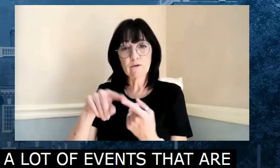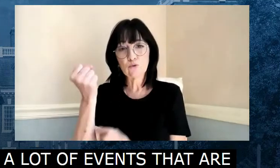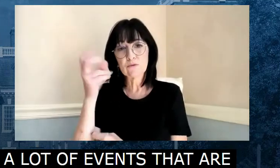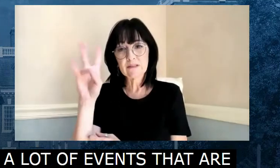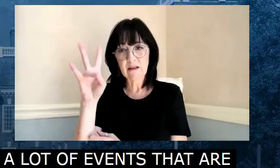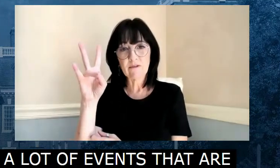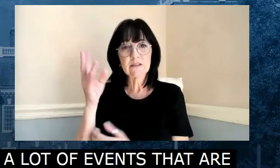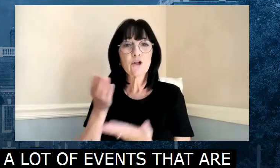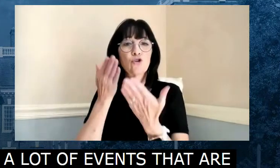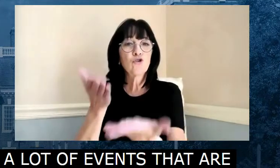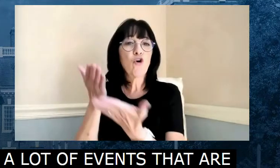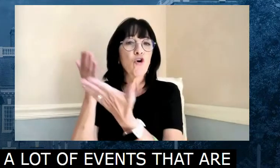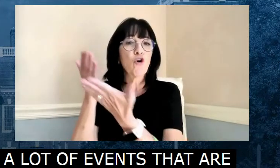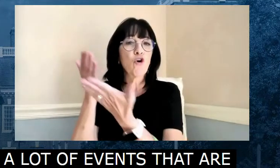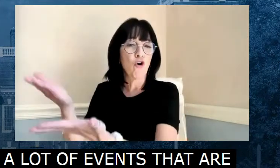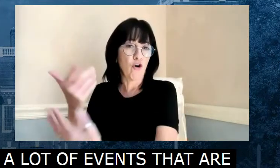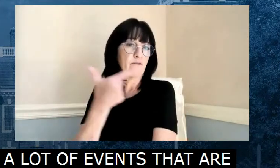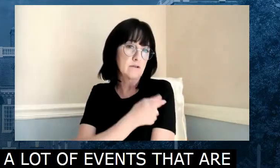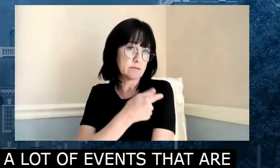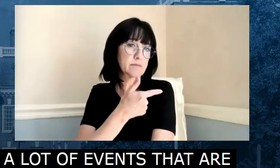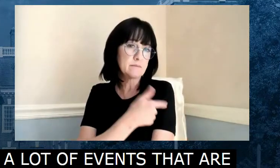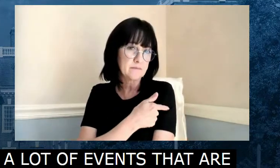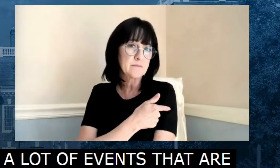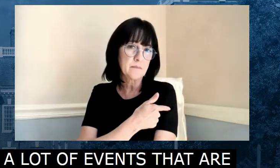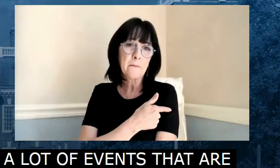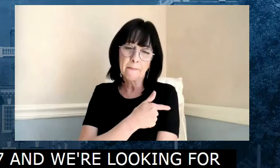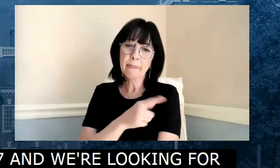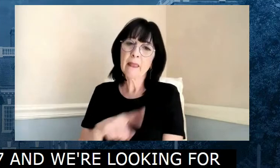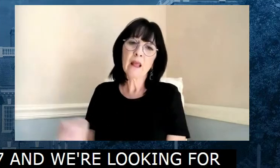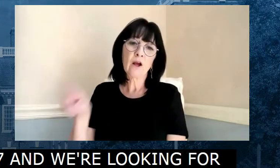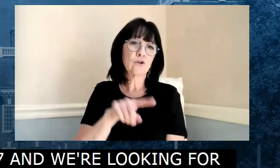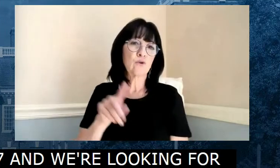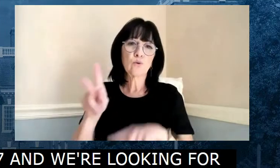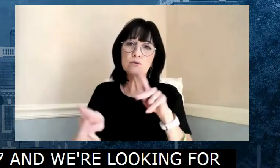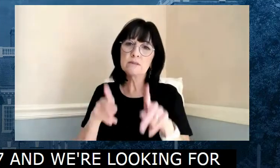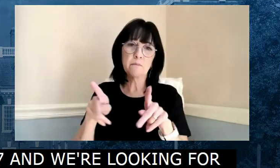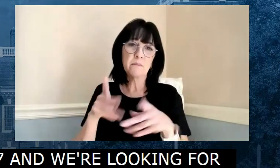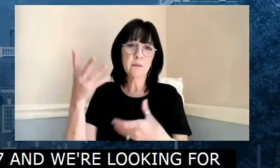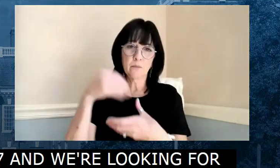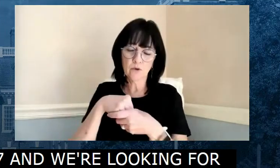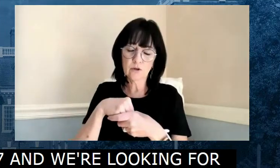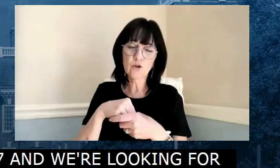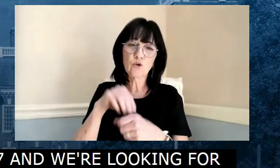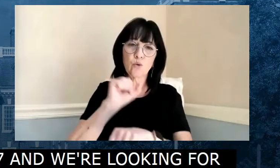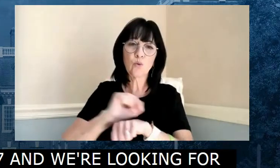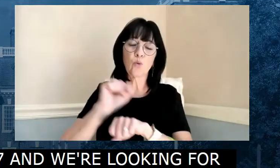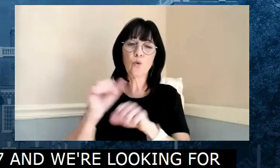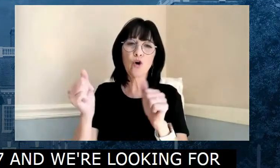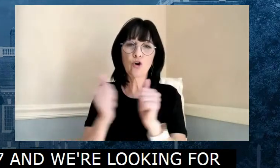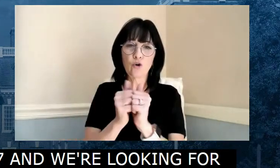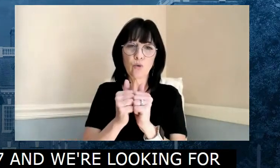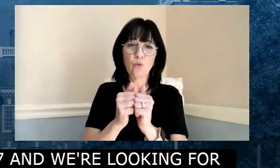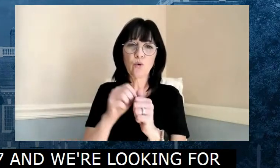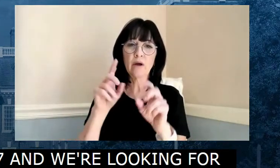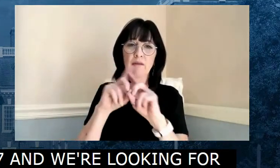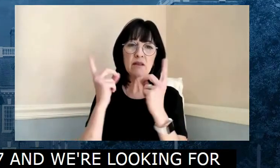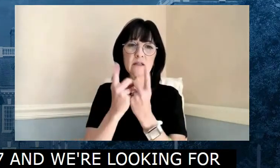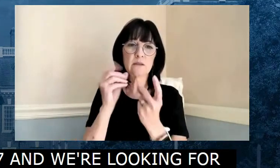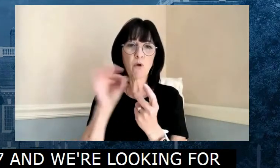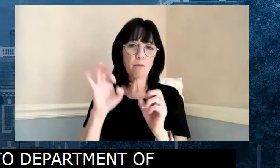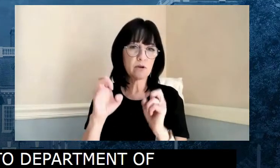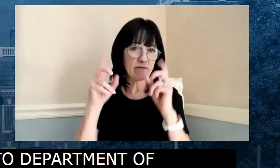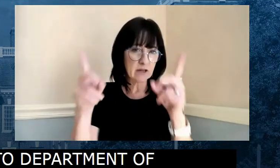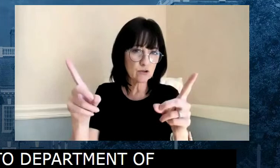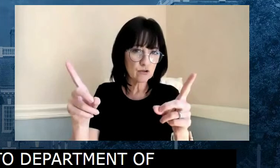as Dana and others at Public Health work very closely with the Department of Education. So check out the website, see what vaccination events are